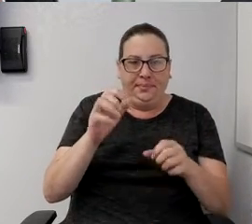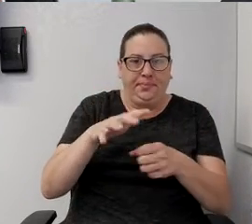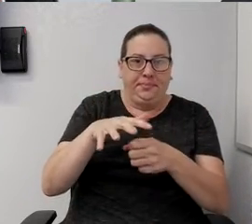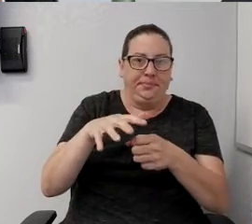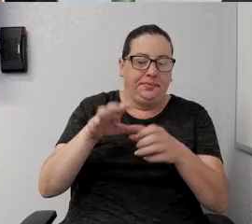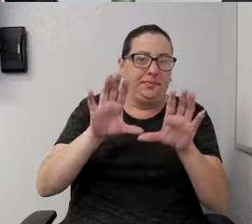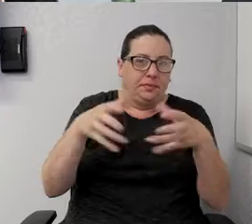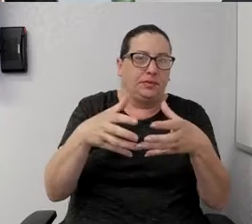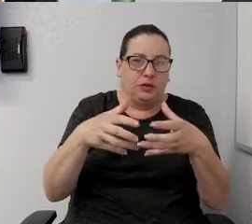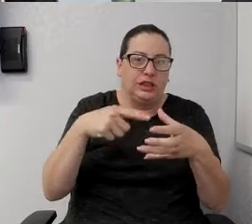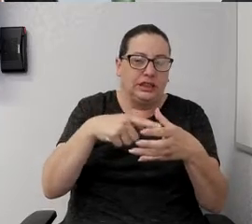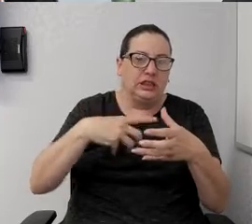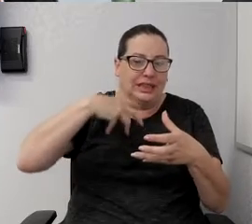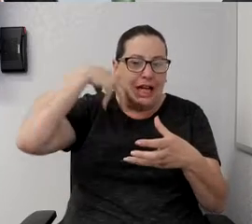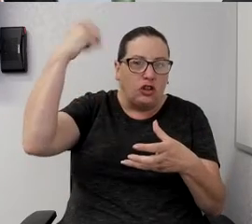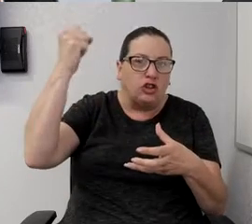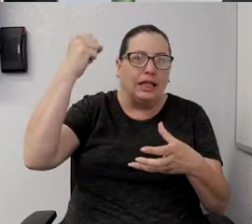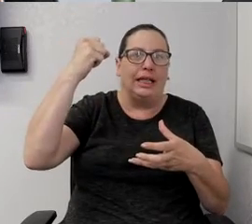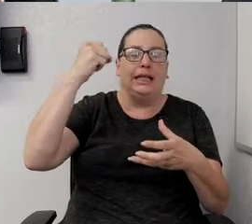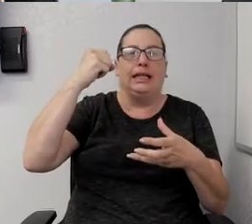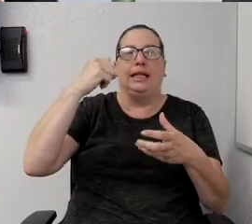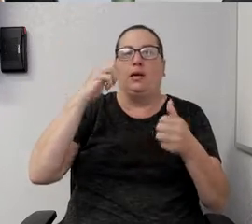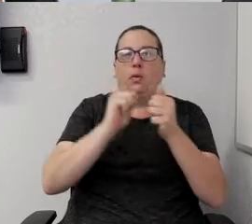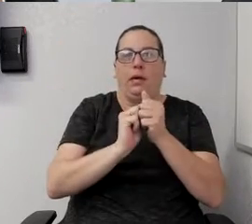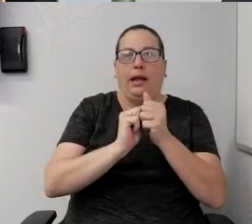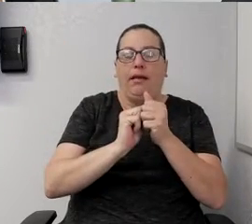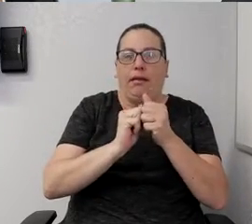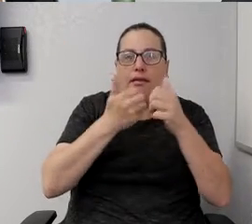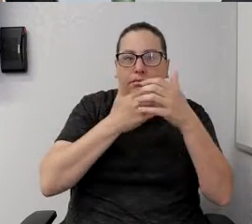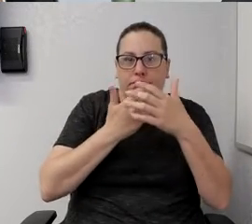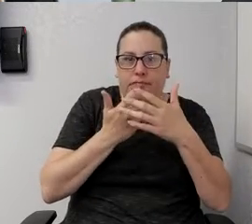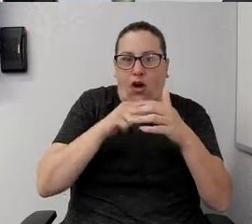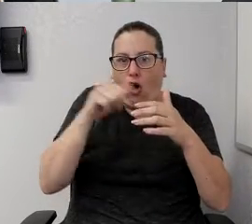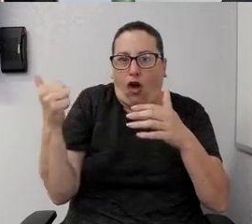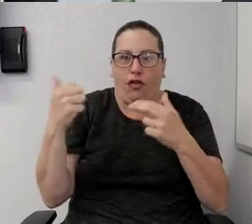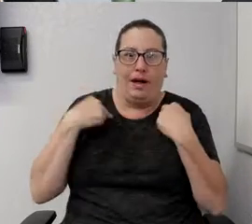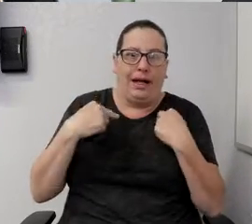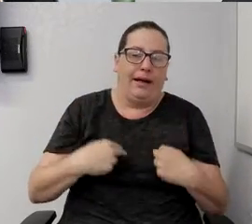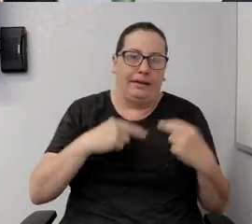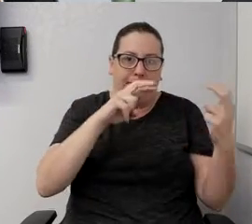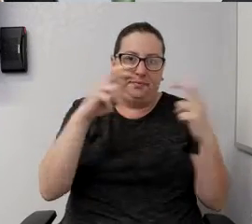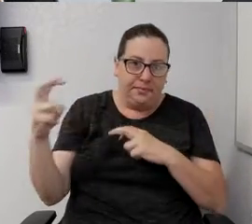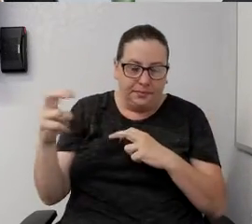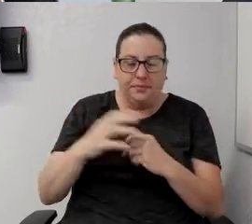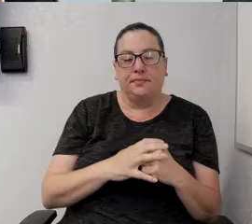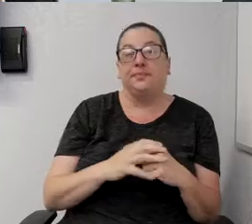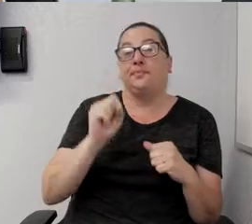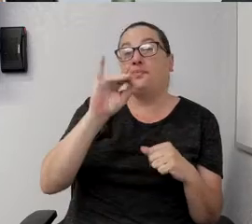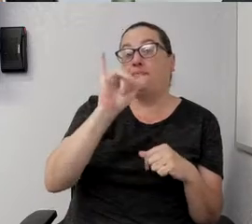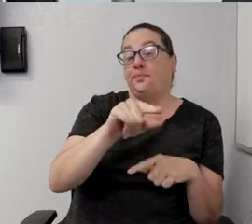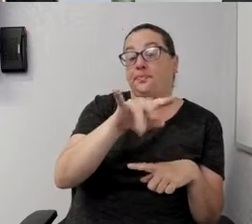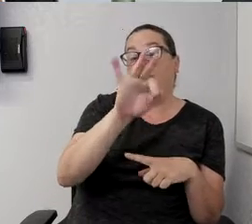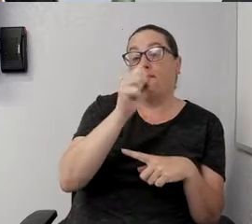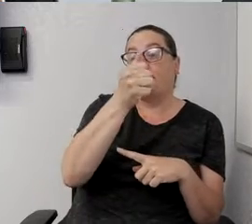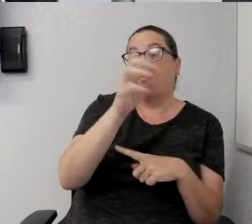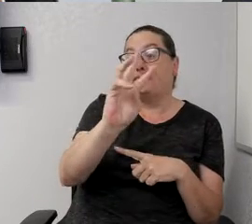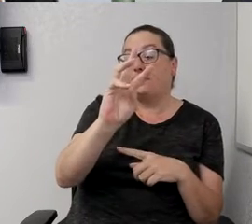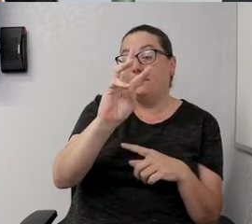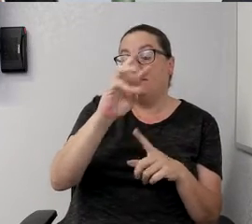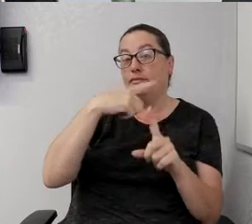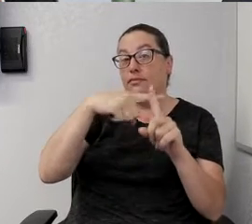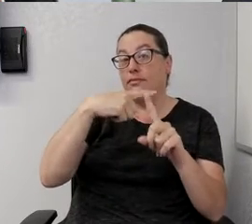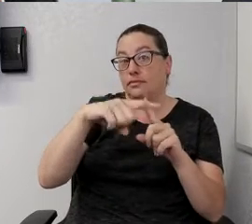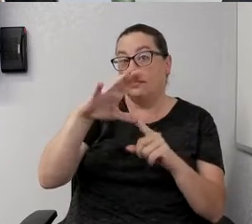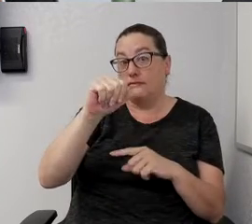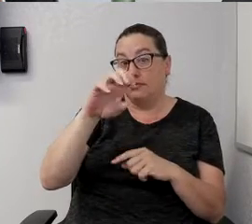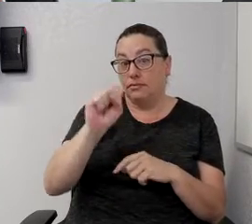health conditions. So of those 916 positive cases in Tulare County,